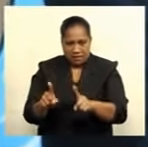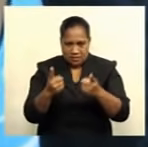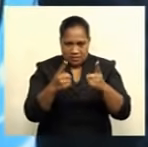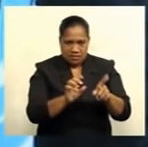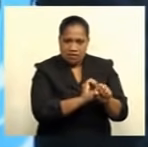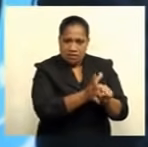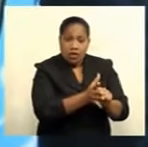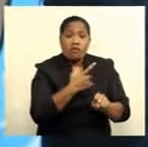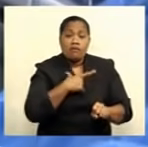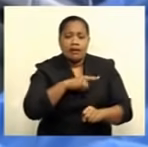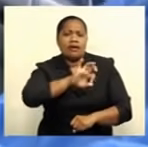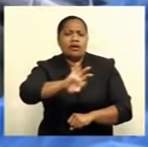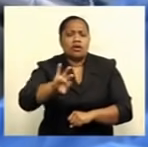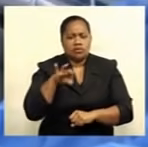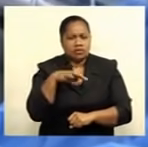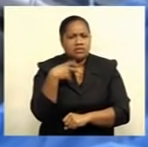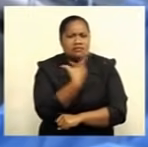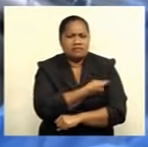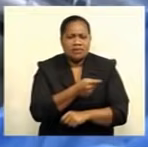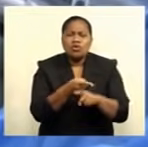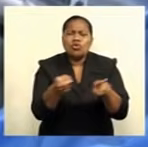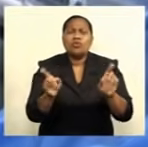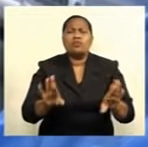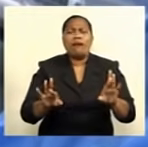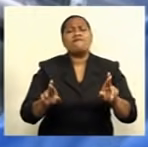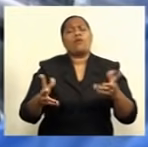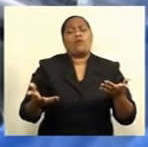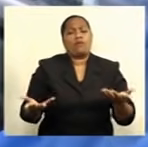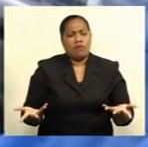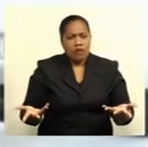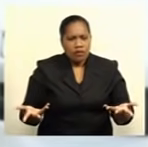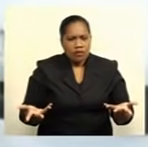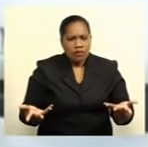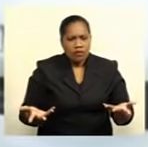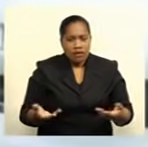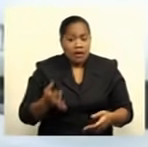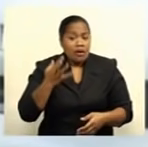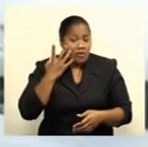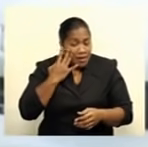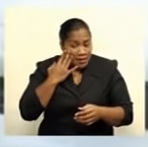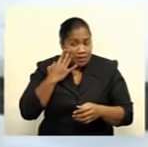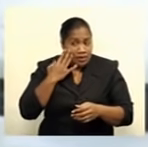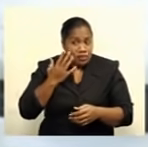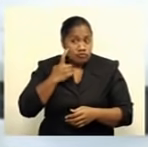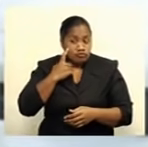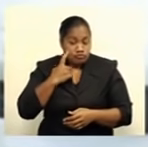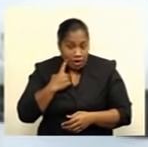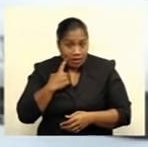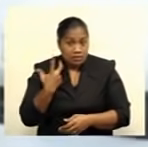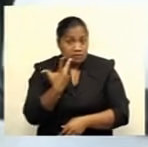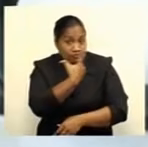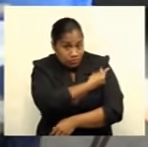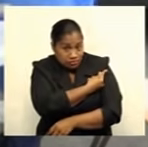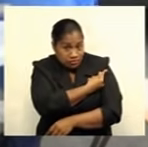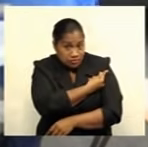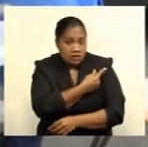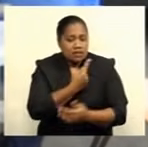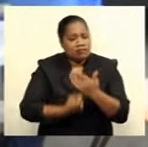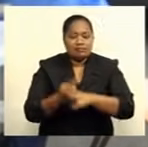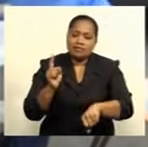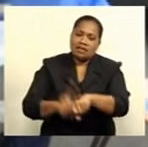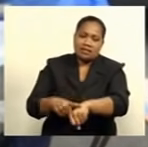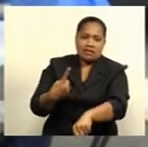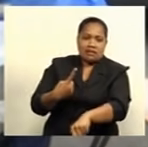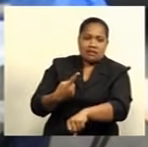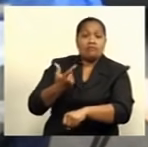the jab. What are you still waiting for? There will come a time when you try to get the jab, and it is all too late because